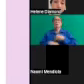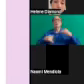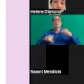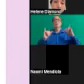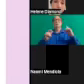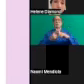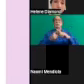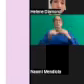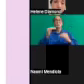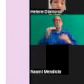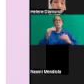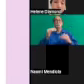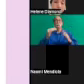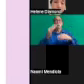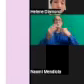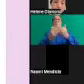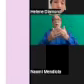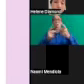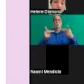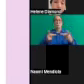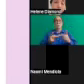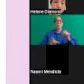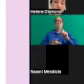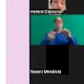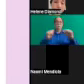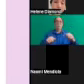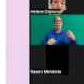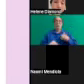place where we can have a voice